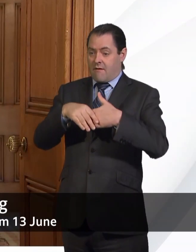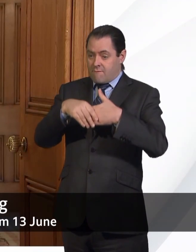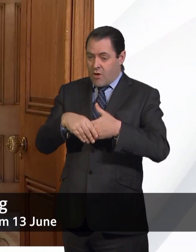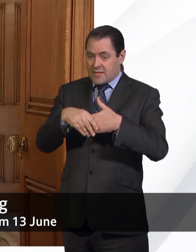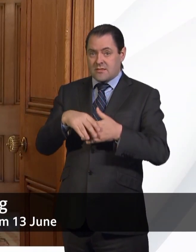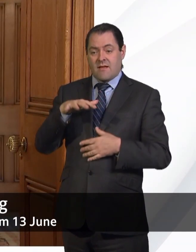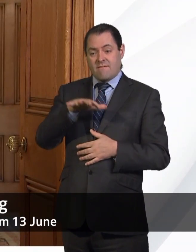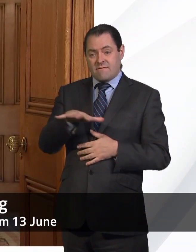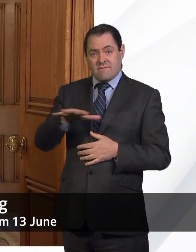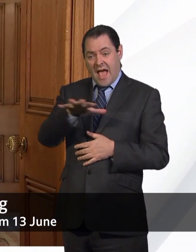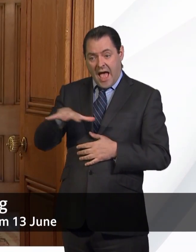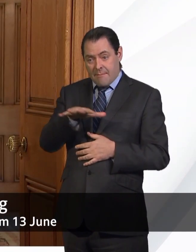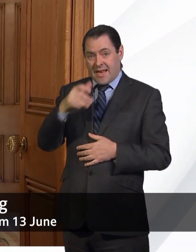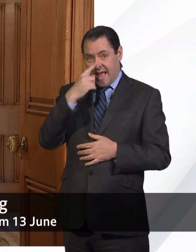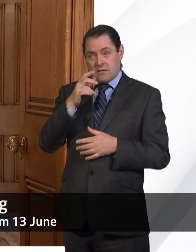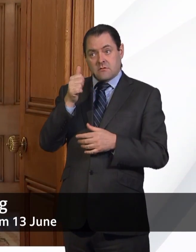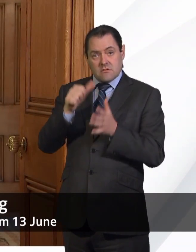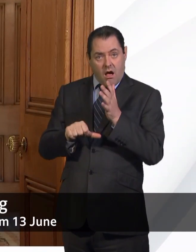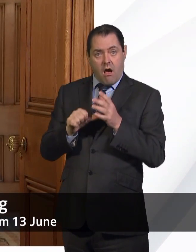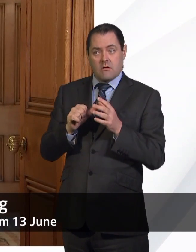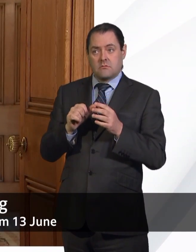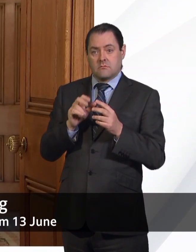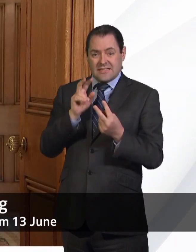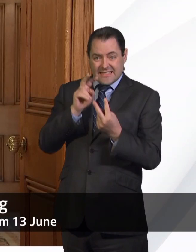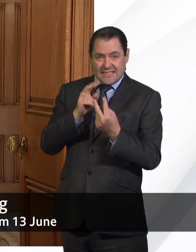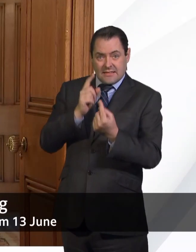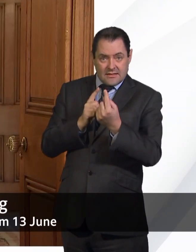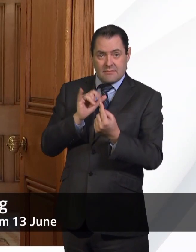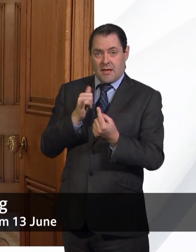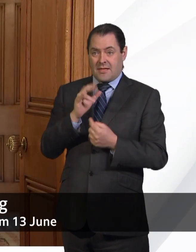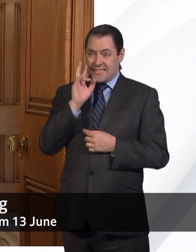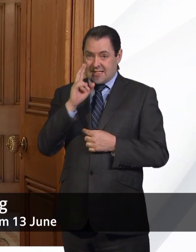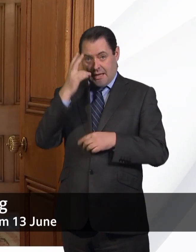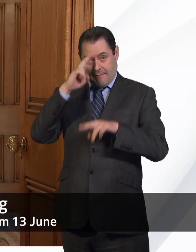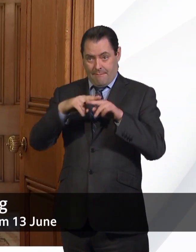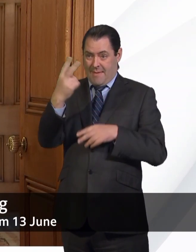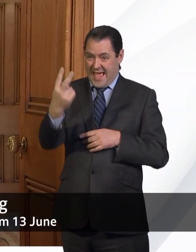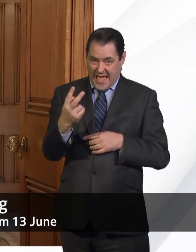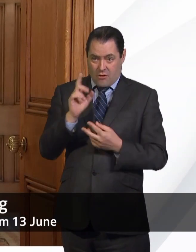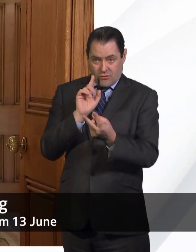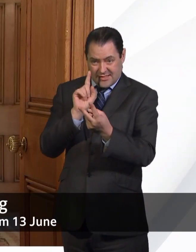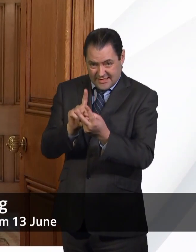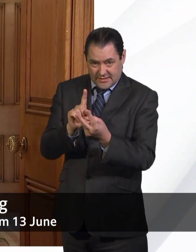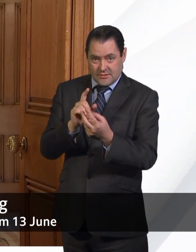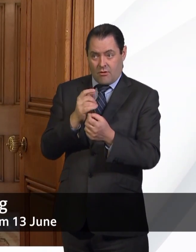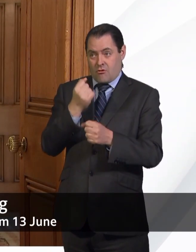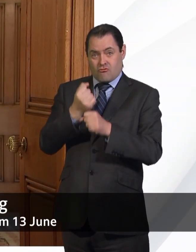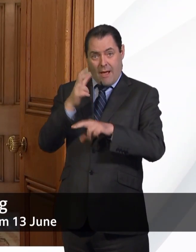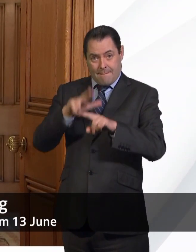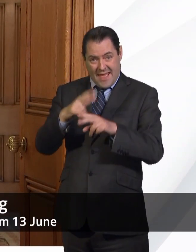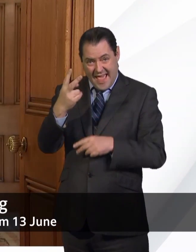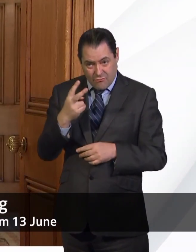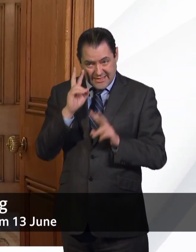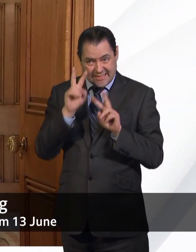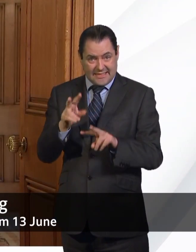can start to meet their loved ones, perhaps seeing both parents at once or both grandparents at once. And I know